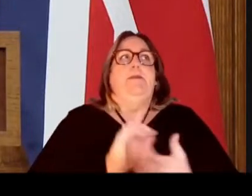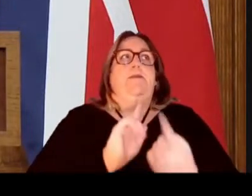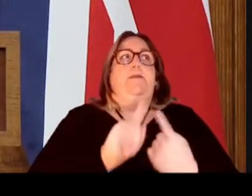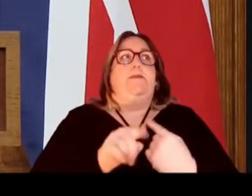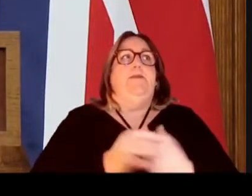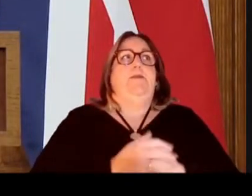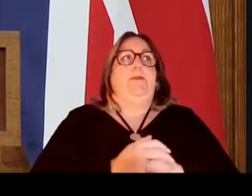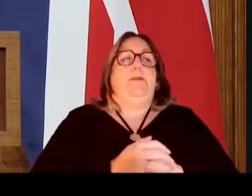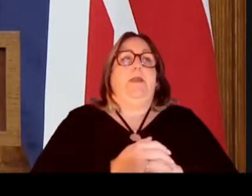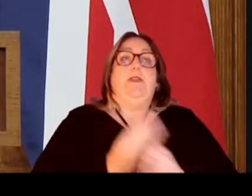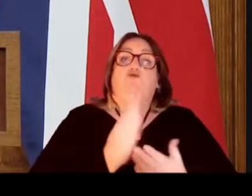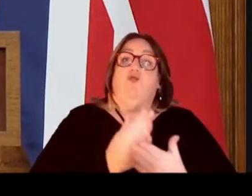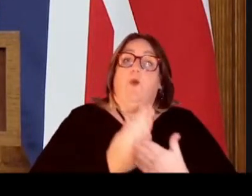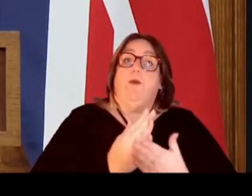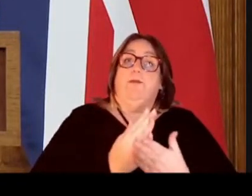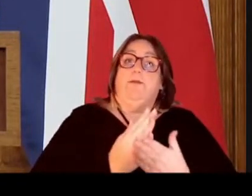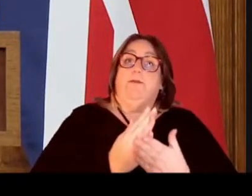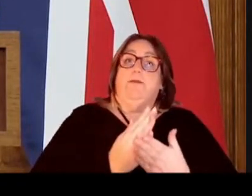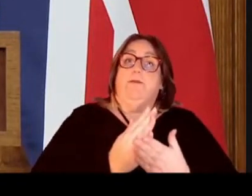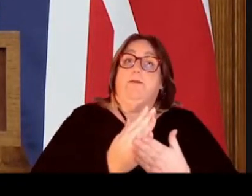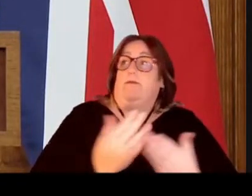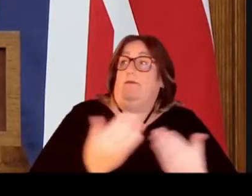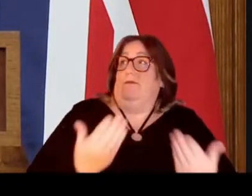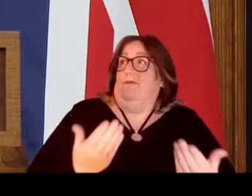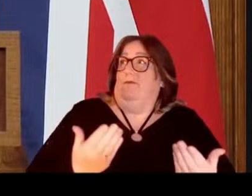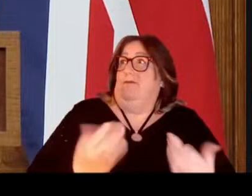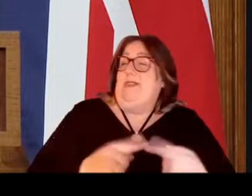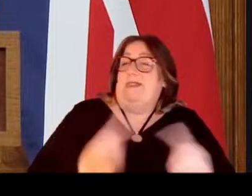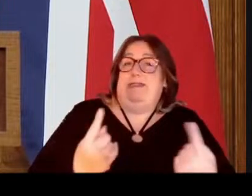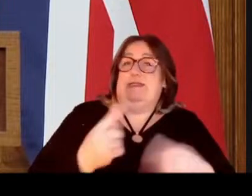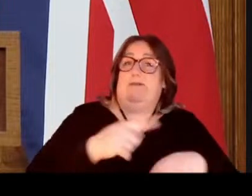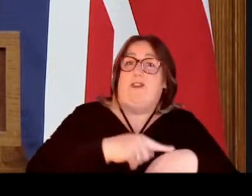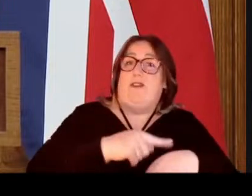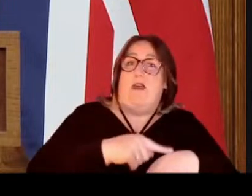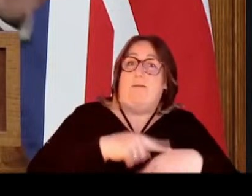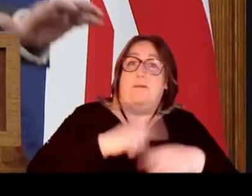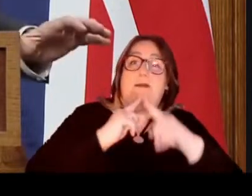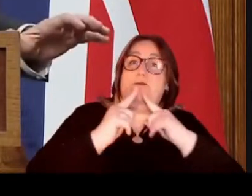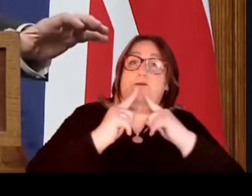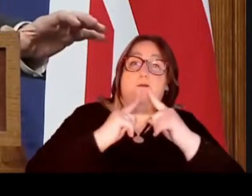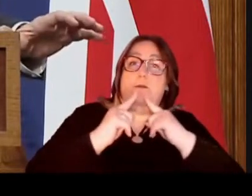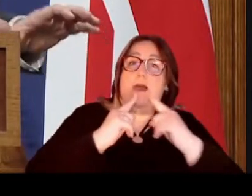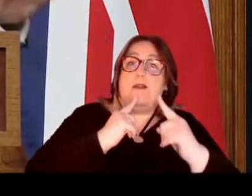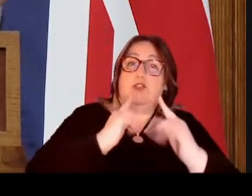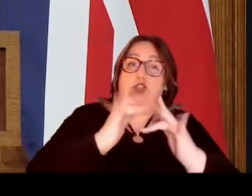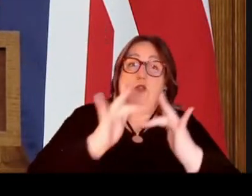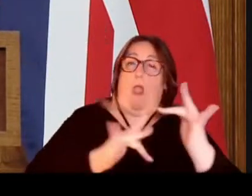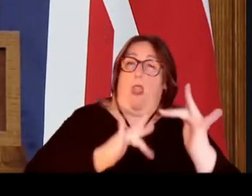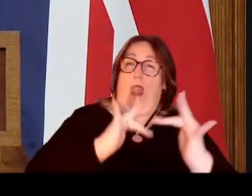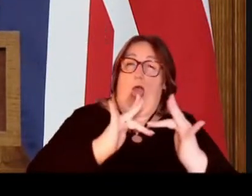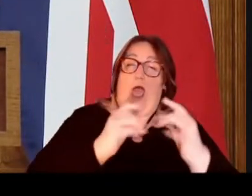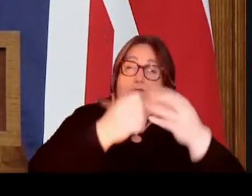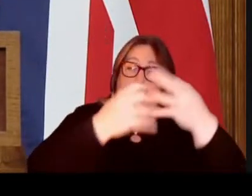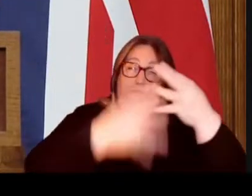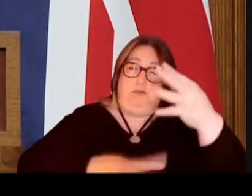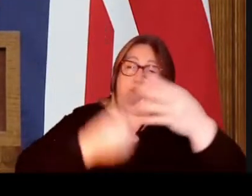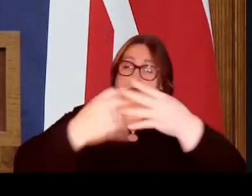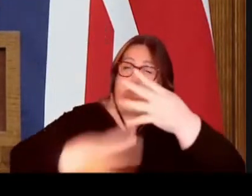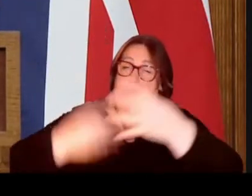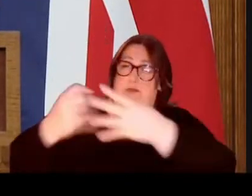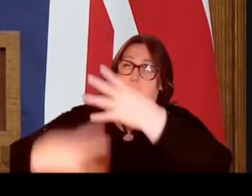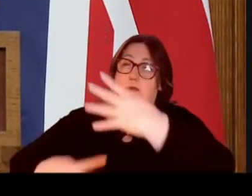we live in a different age in that information is now available online as well as offline.